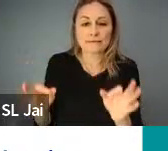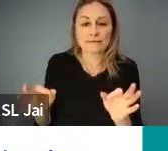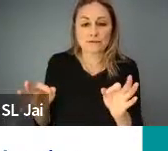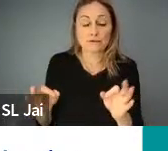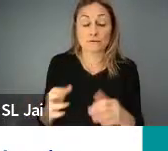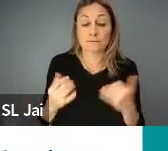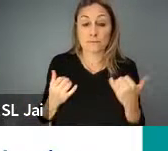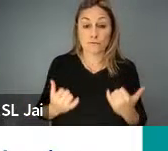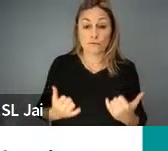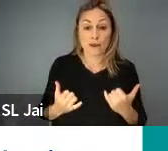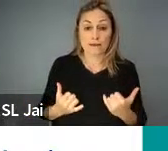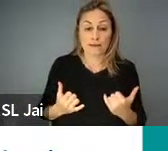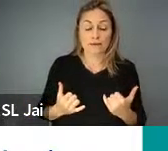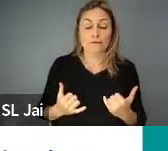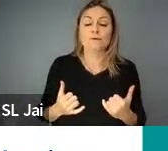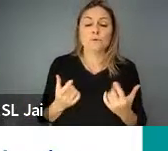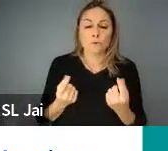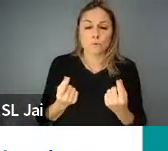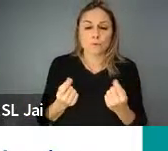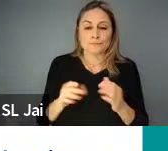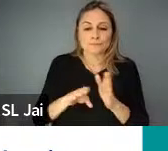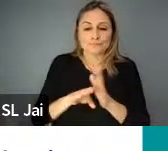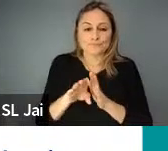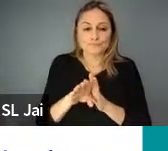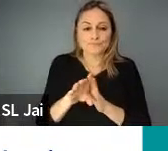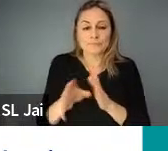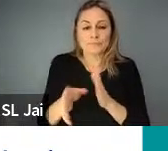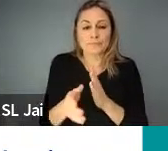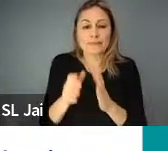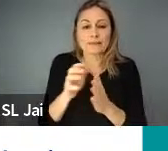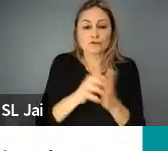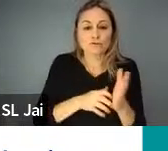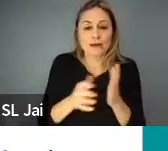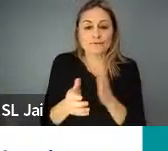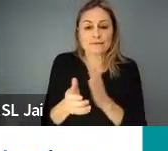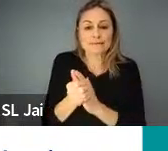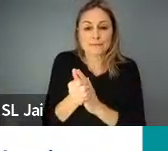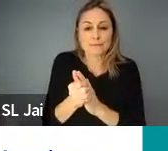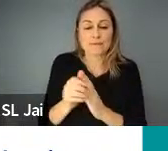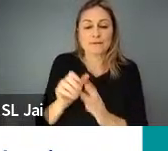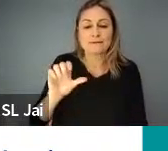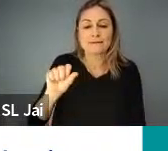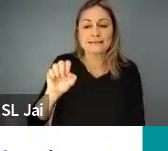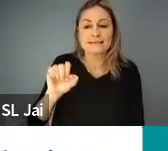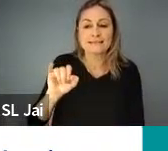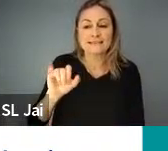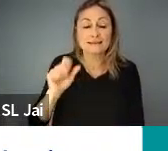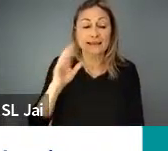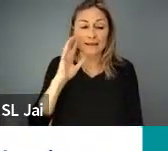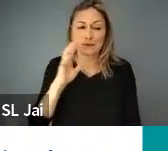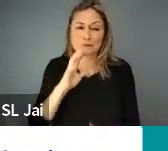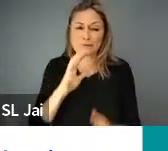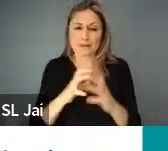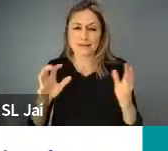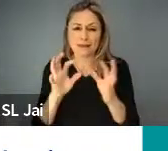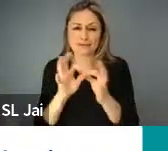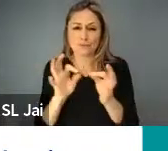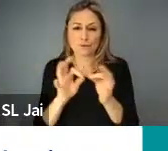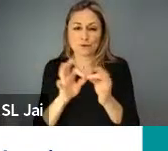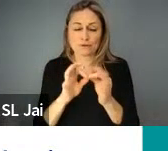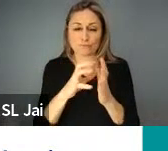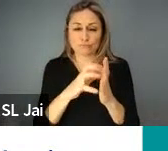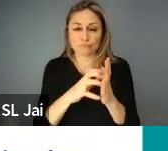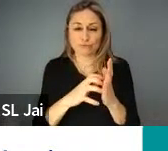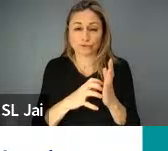now is developing the draft supplemental EIS. And I know there's a lot of words on the page, but this is just kind of a